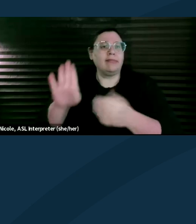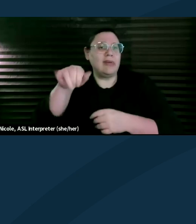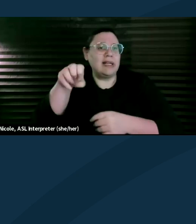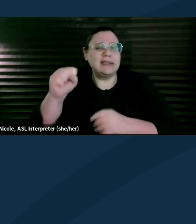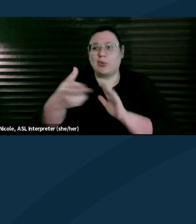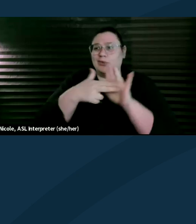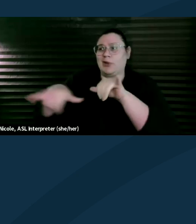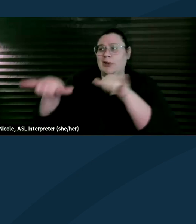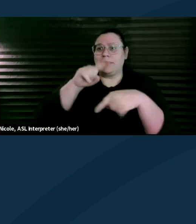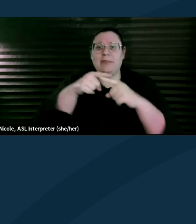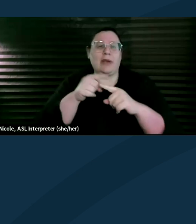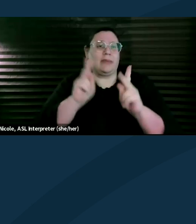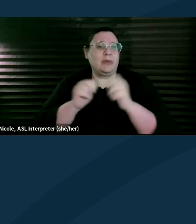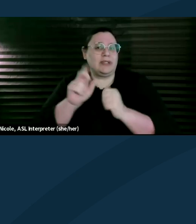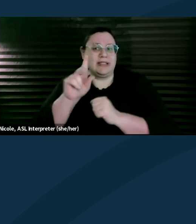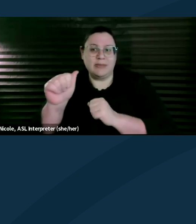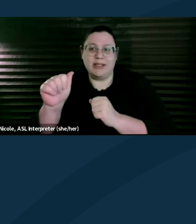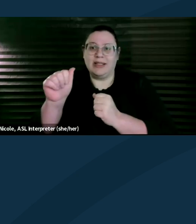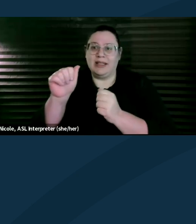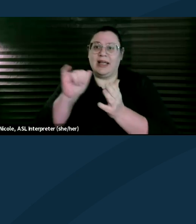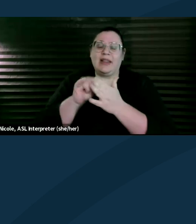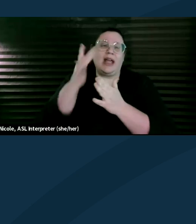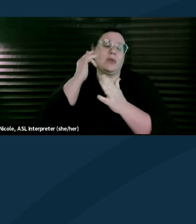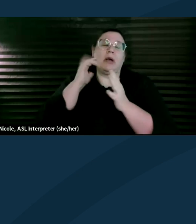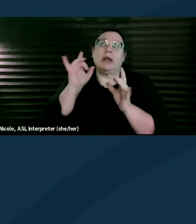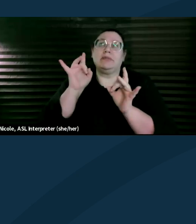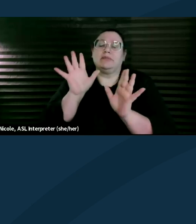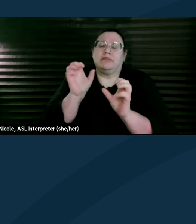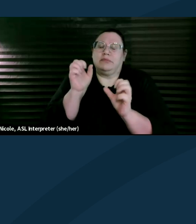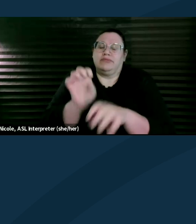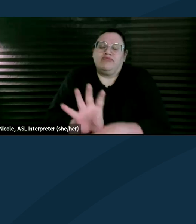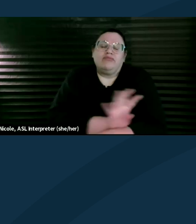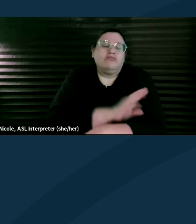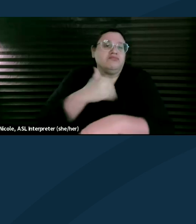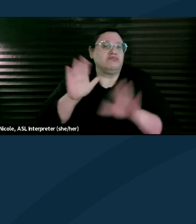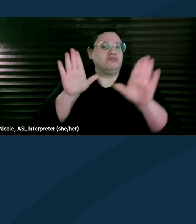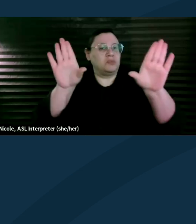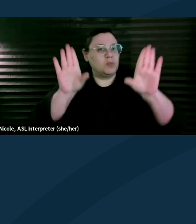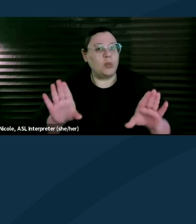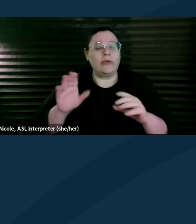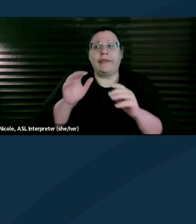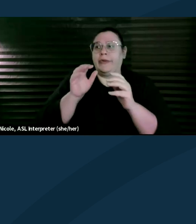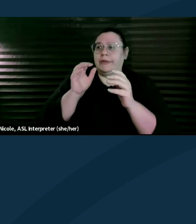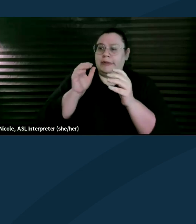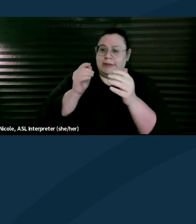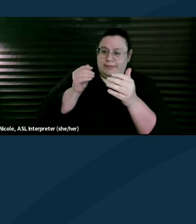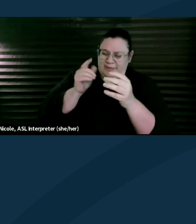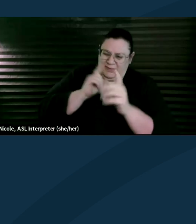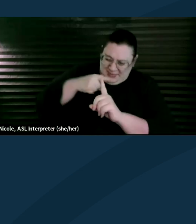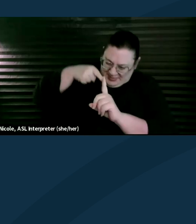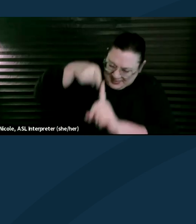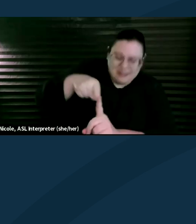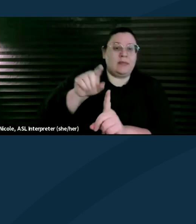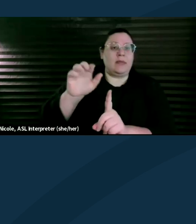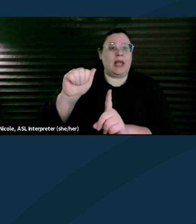individual disabilities. And this is what's so great about it. We get to the crust of ableism and how we are